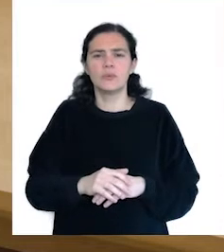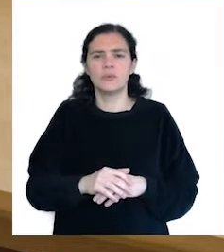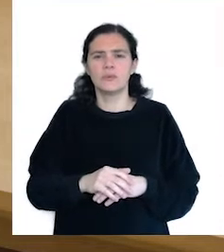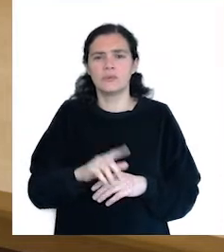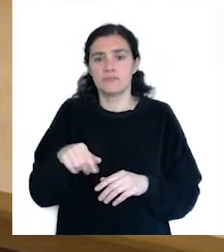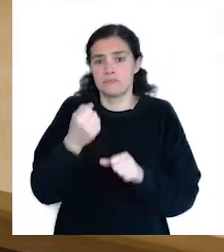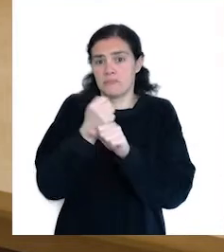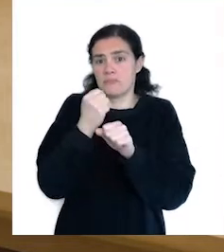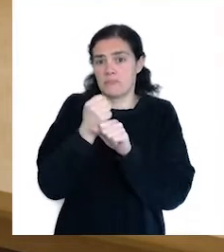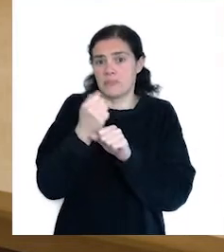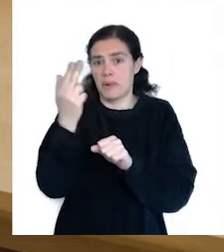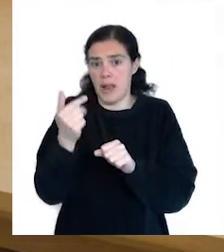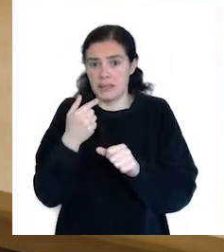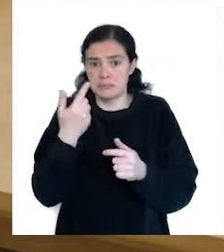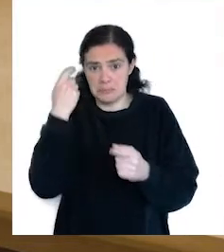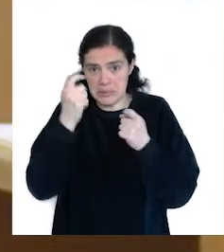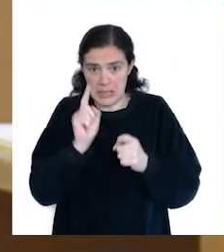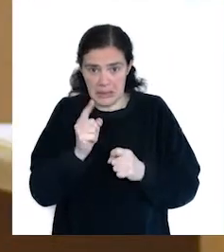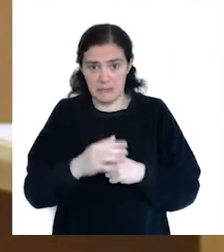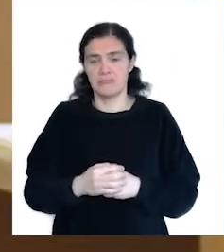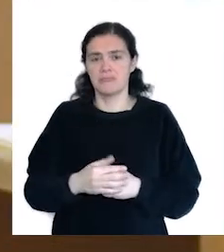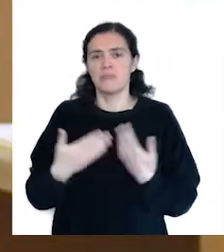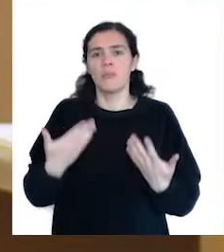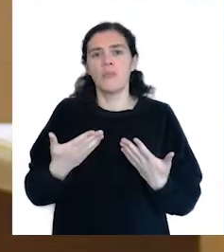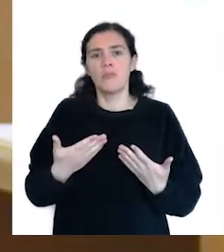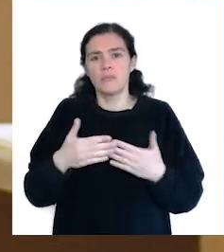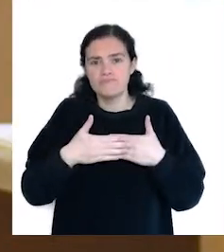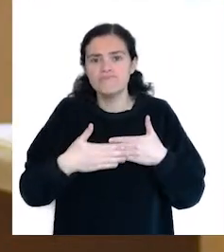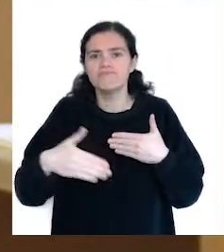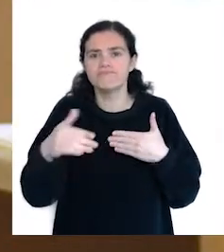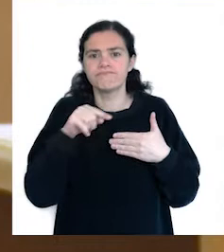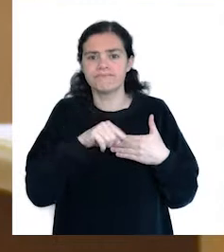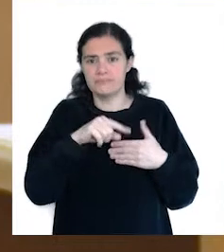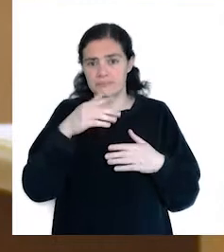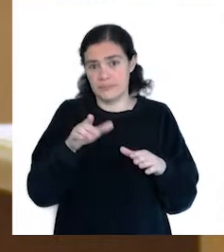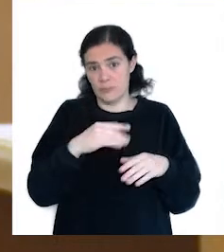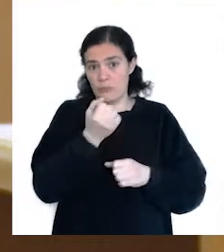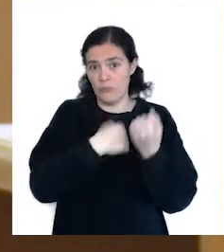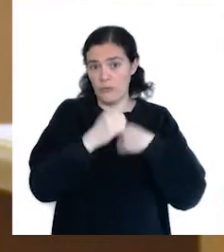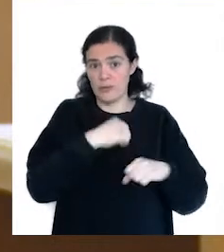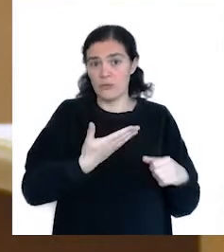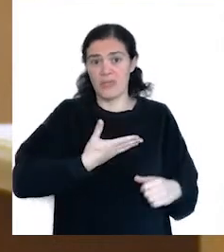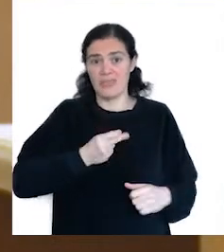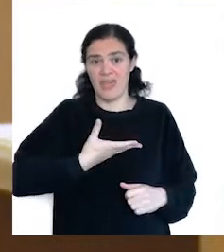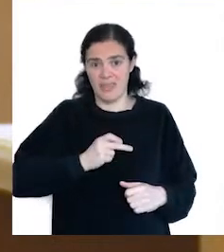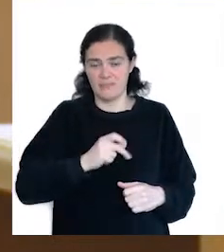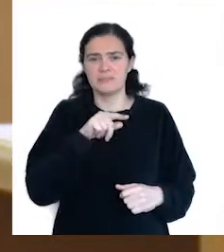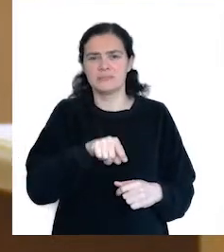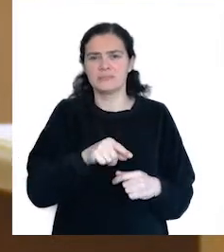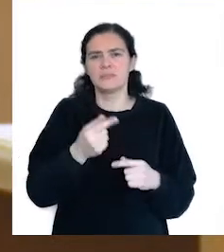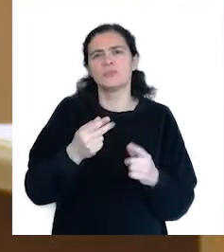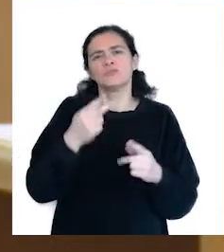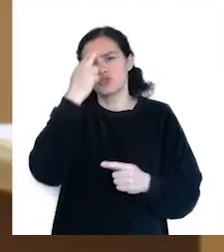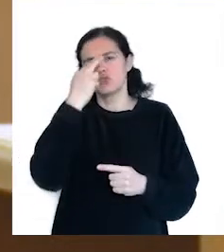it was works of art. But from moment, from Dada,